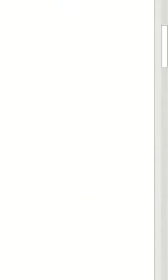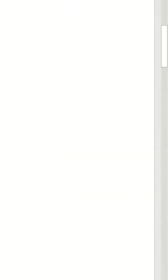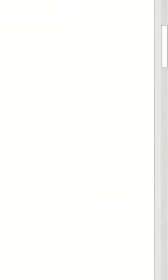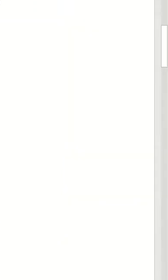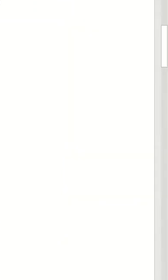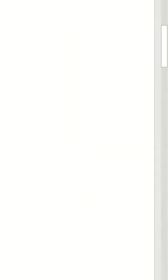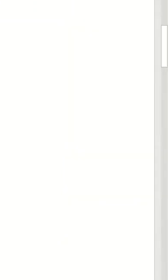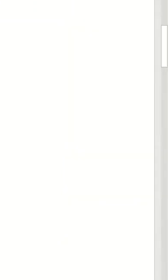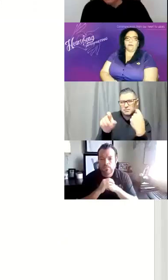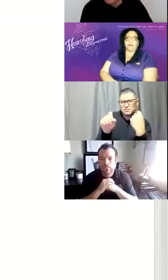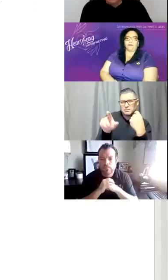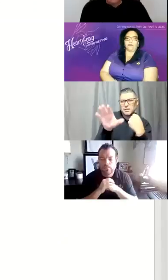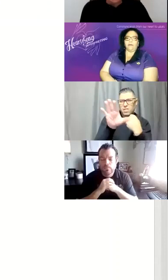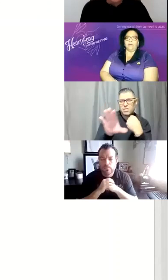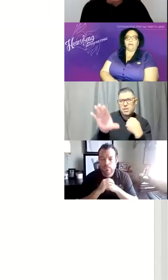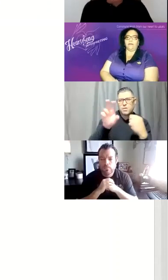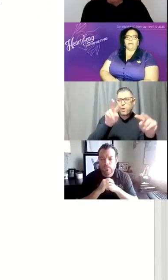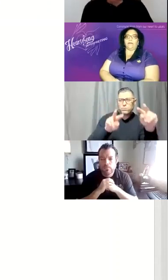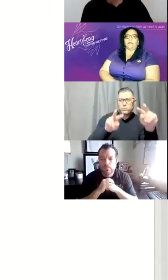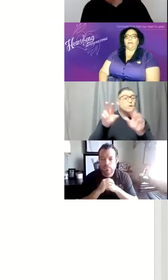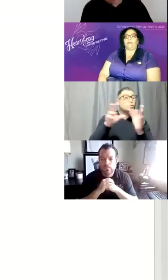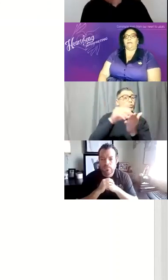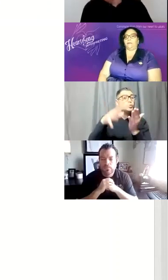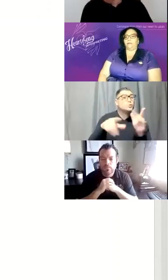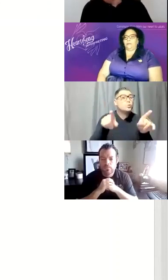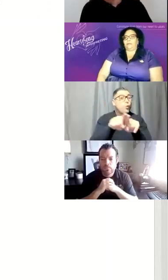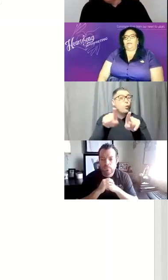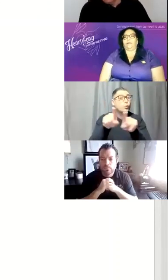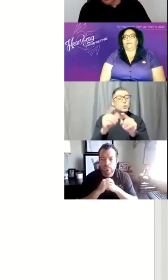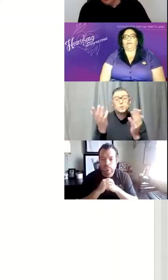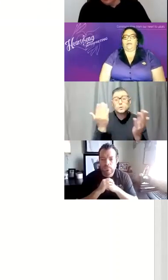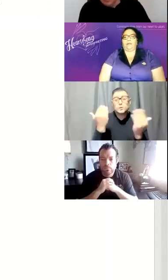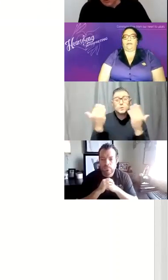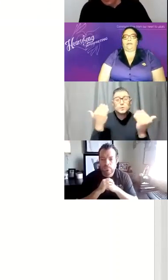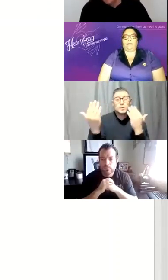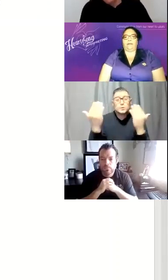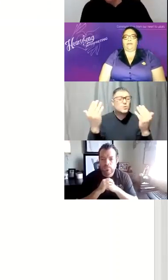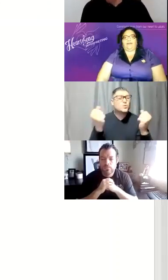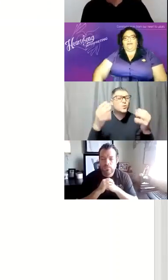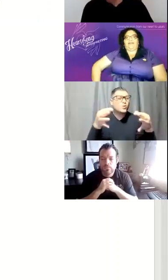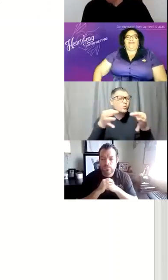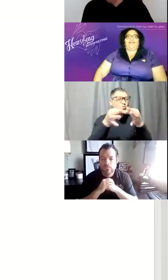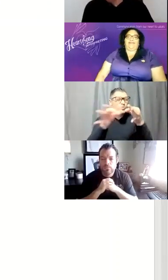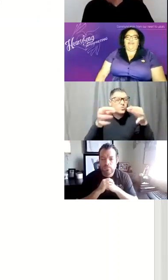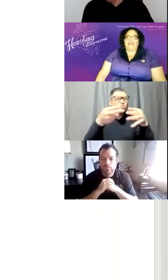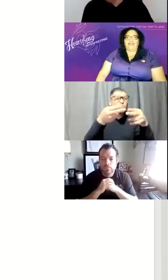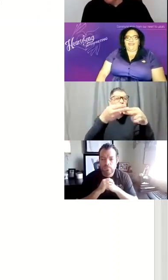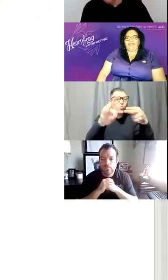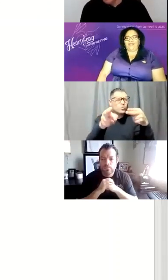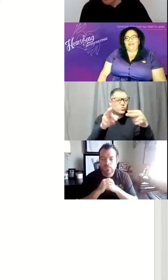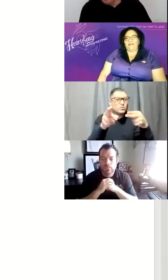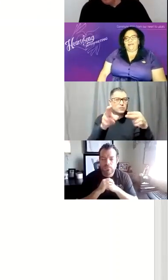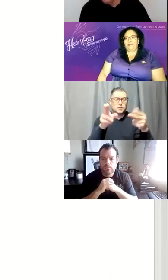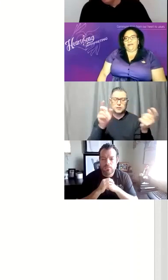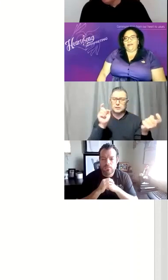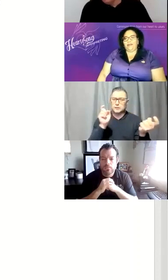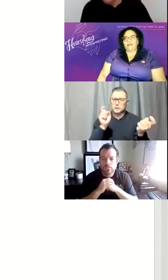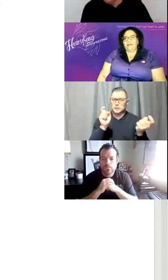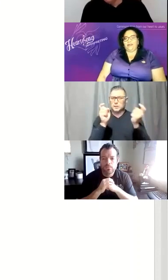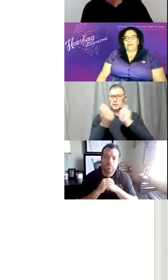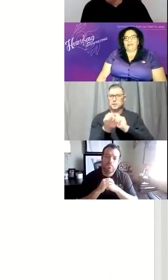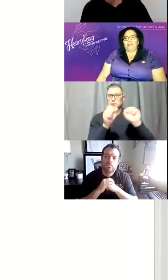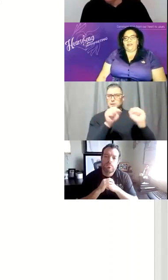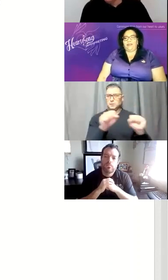own observations of students. But basically, try to make a long story short, we have evolved the capability